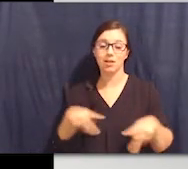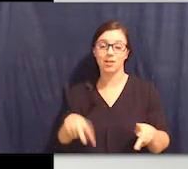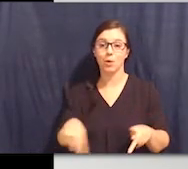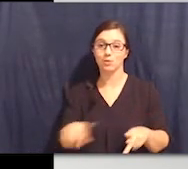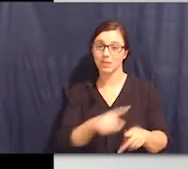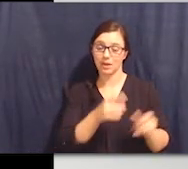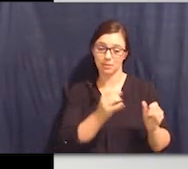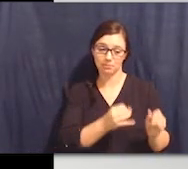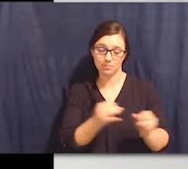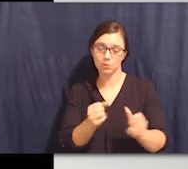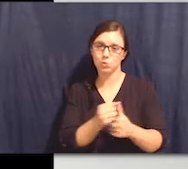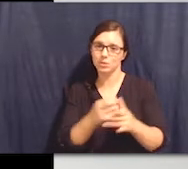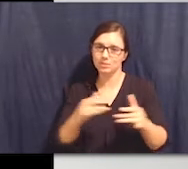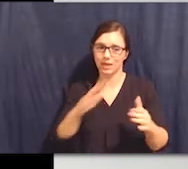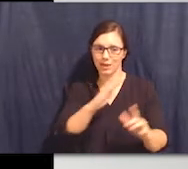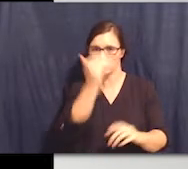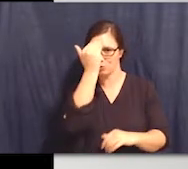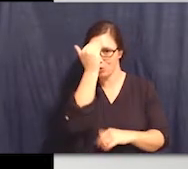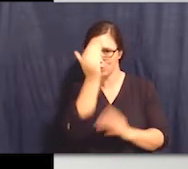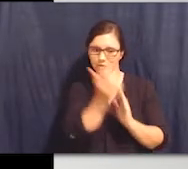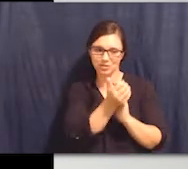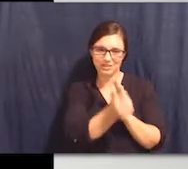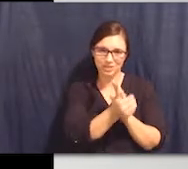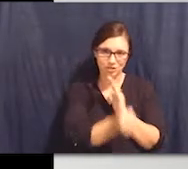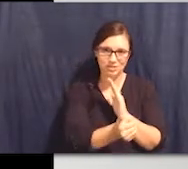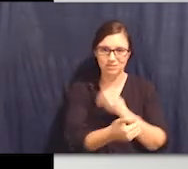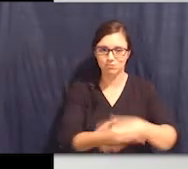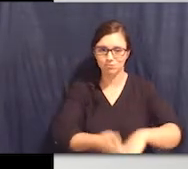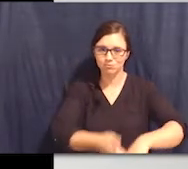to expand their knowledge and skills